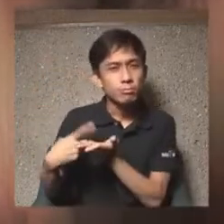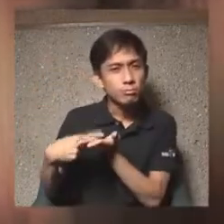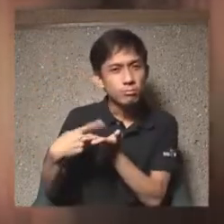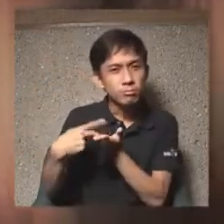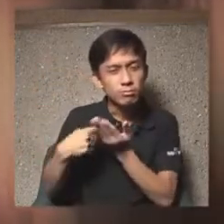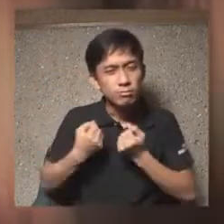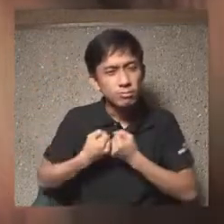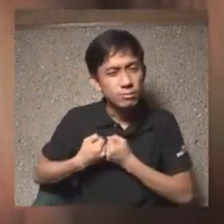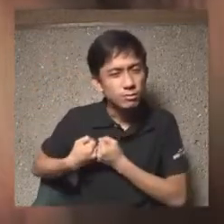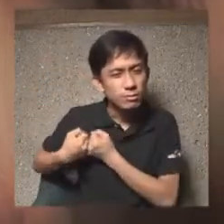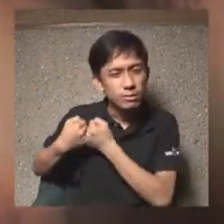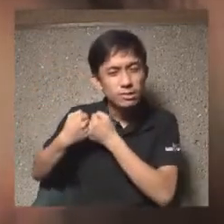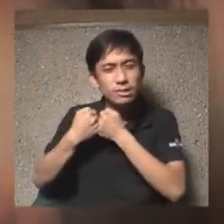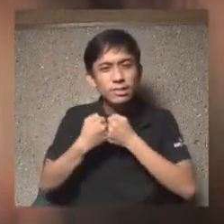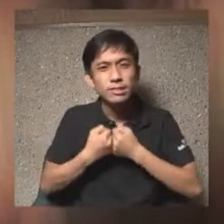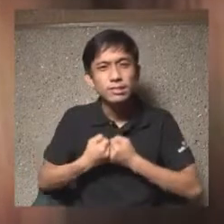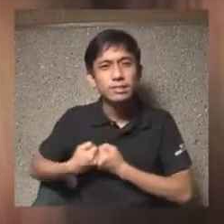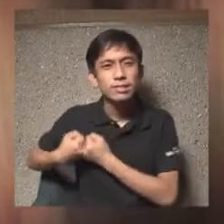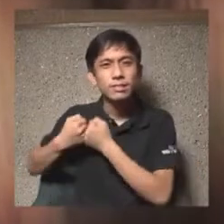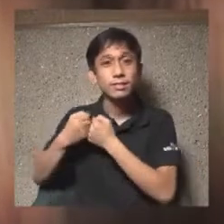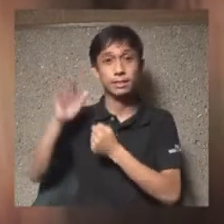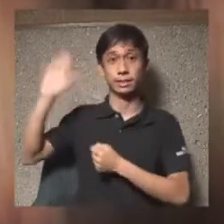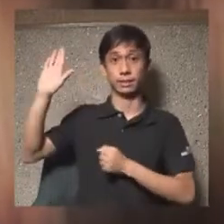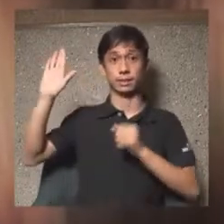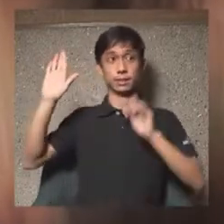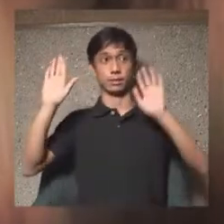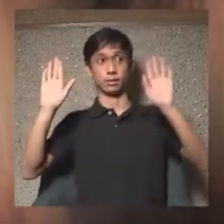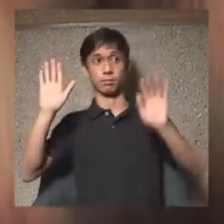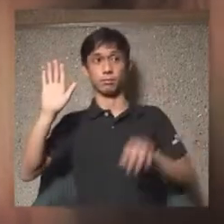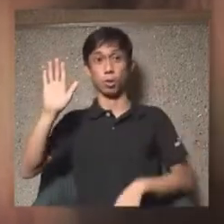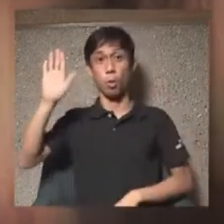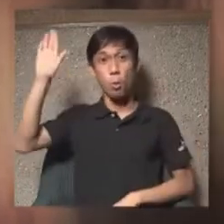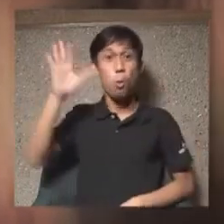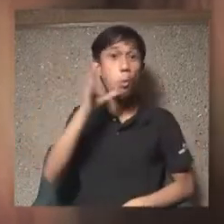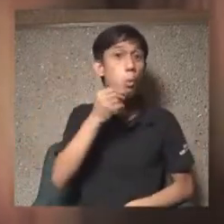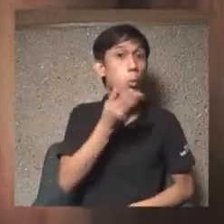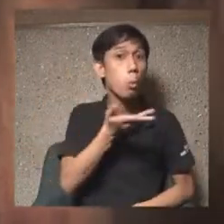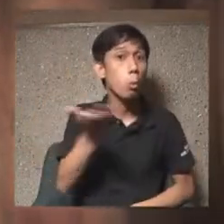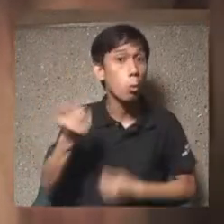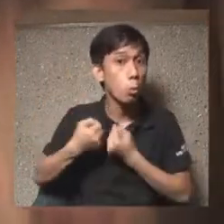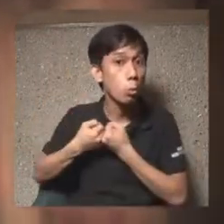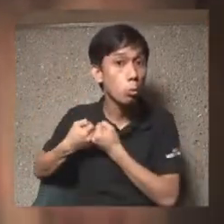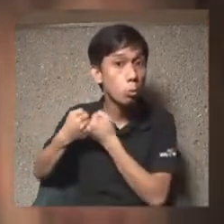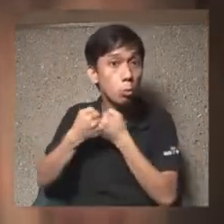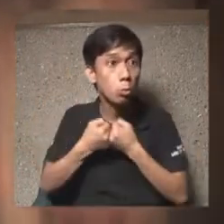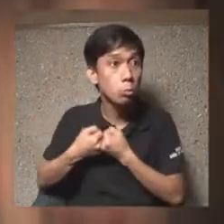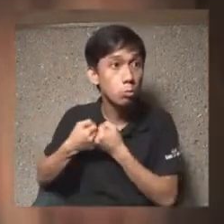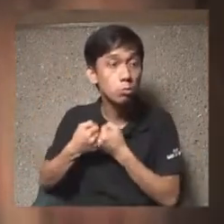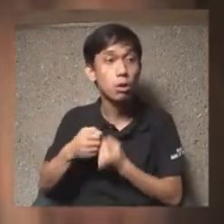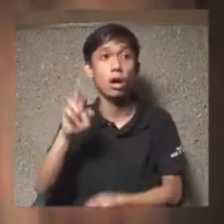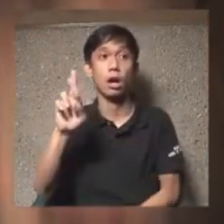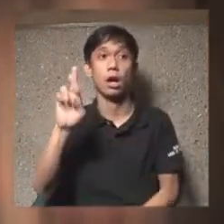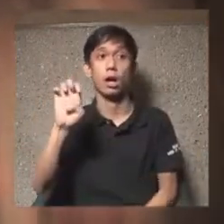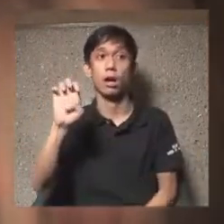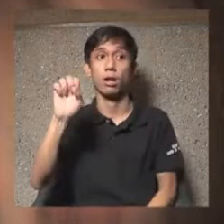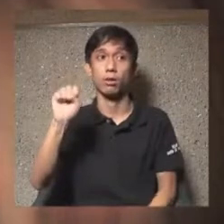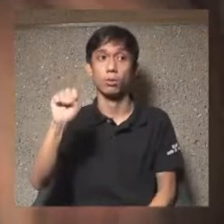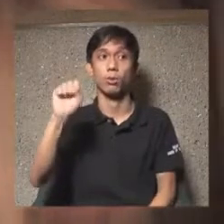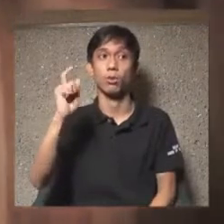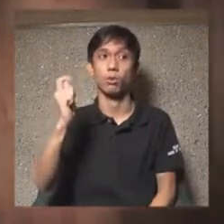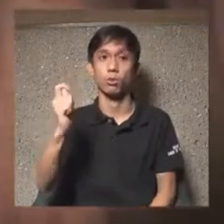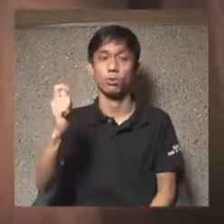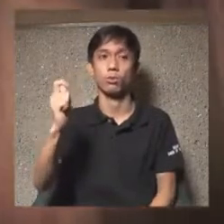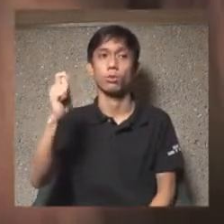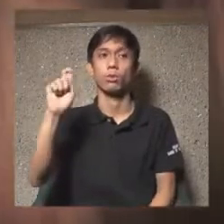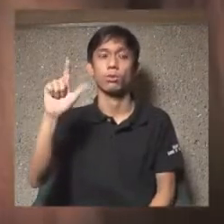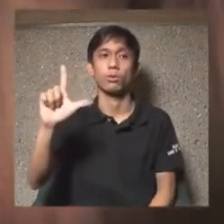of wrestling entertainment? Yeah, Stone Cold Steve Austin. Yeah, Shawn Michaels. Yep.